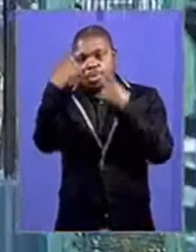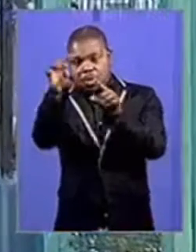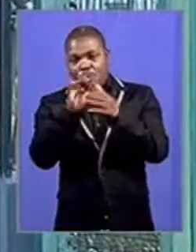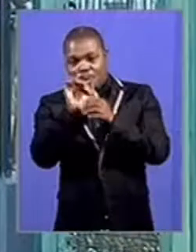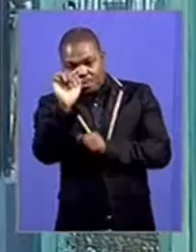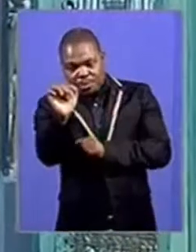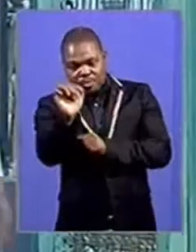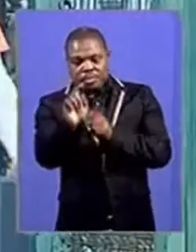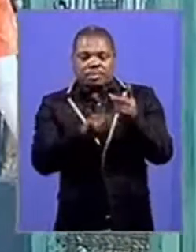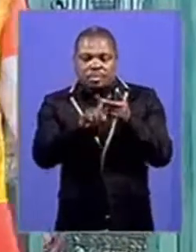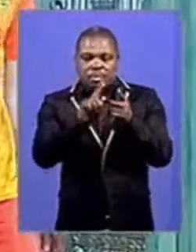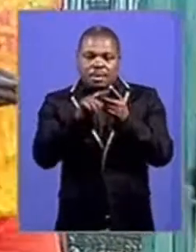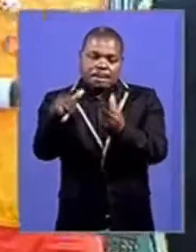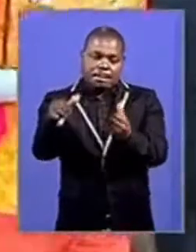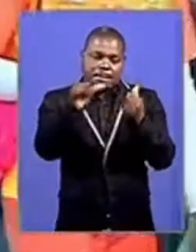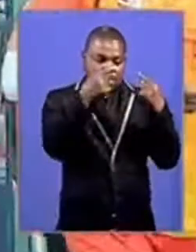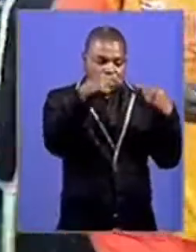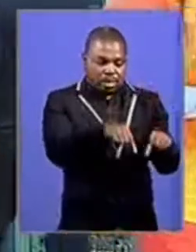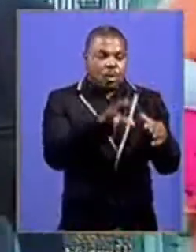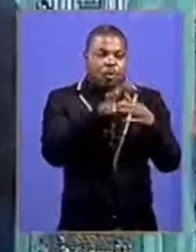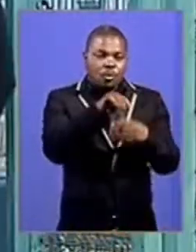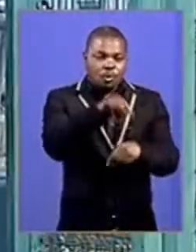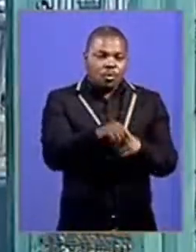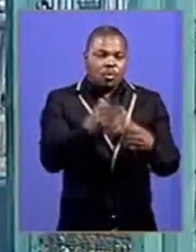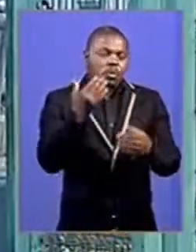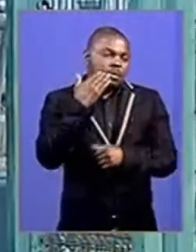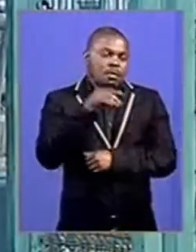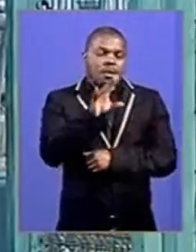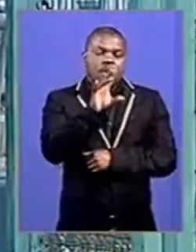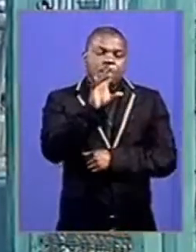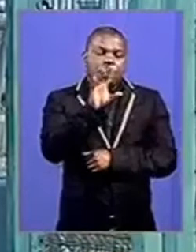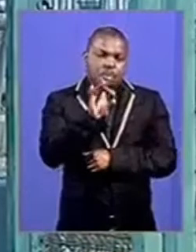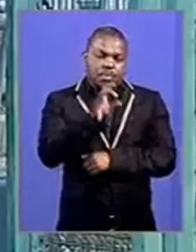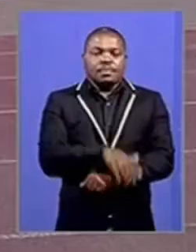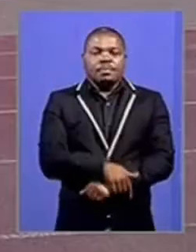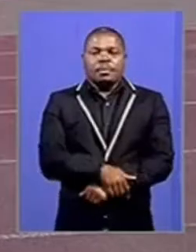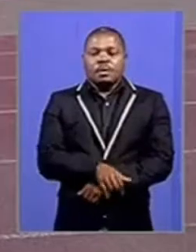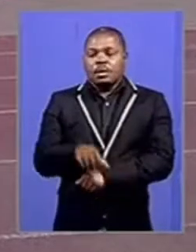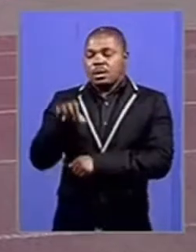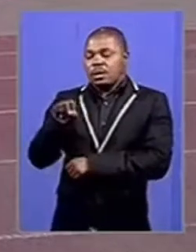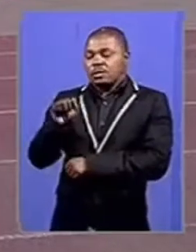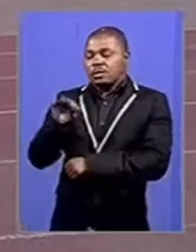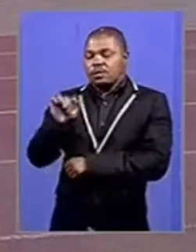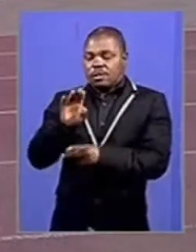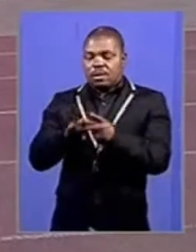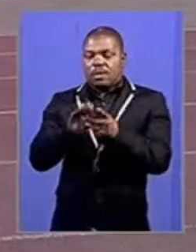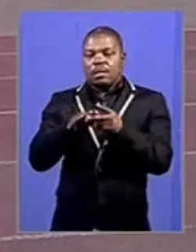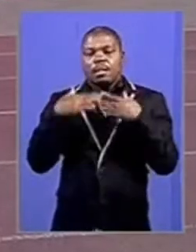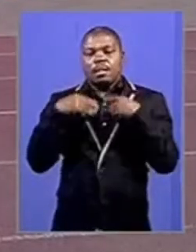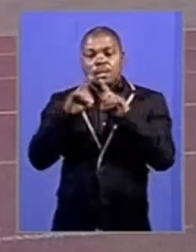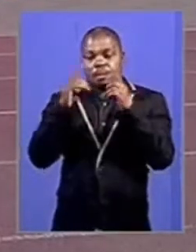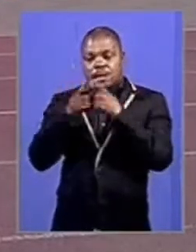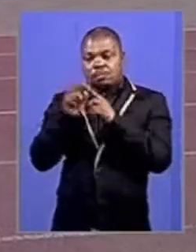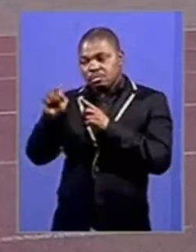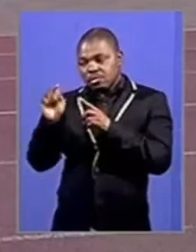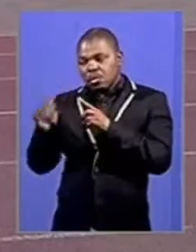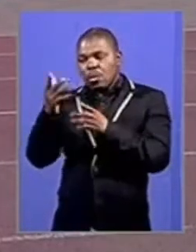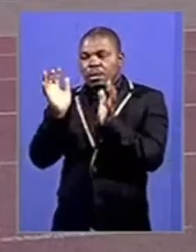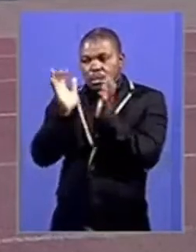pele Bafana ba raloka papadi ya selegae ka Labobedi. Mokgatlo wa SAFA le kgoro ya tša maphelo ba tlo